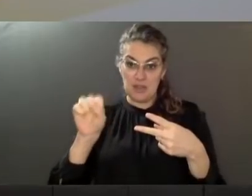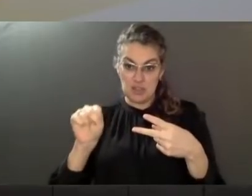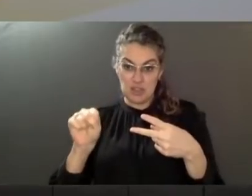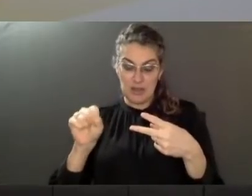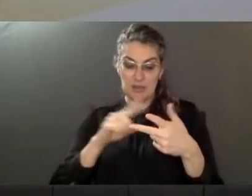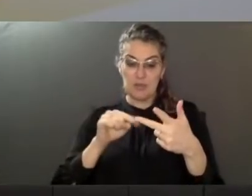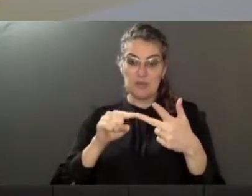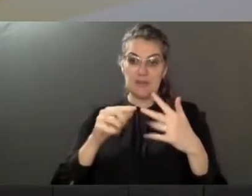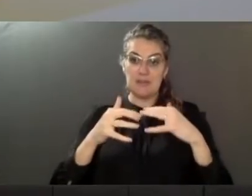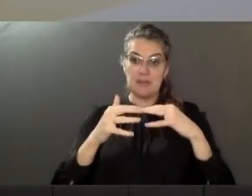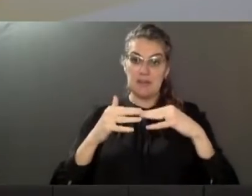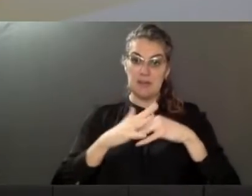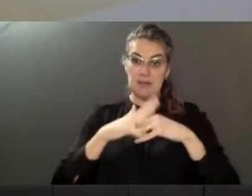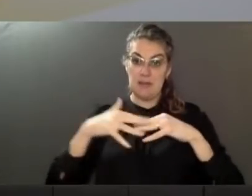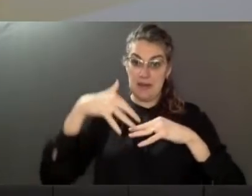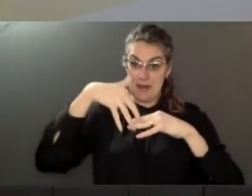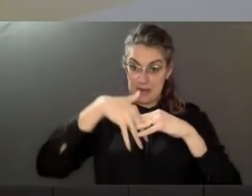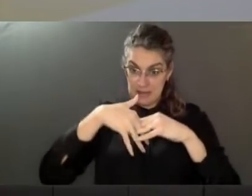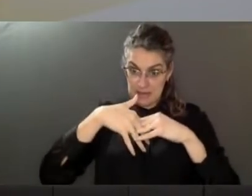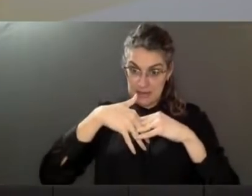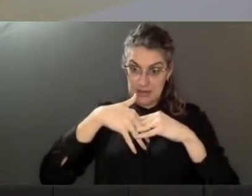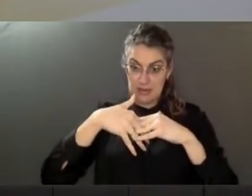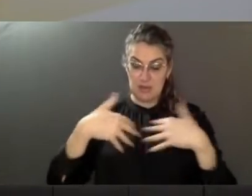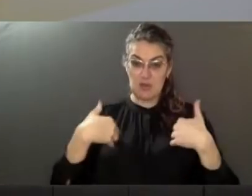adults and other healthcare workers.